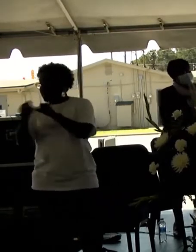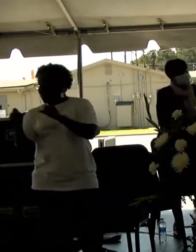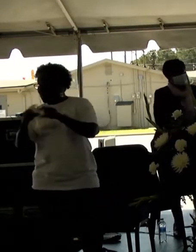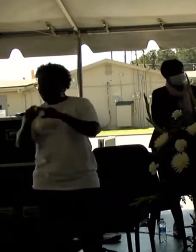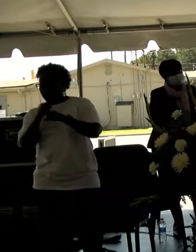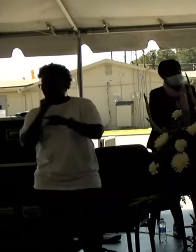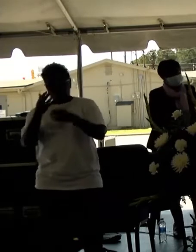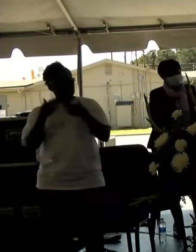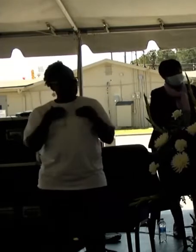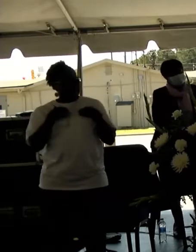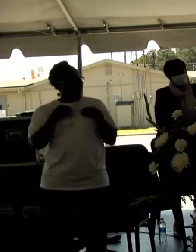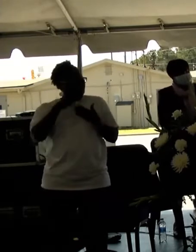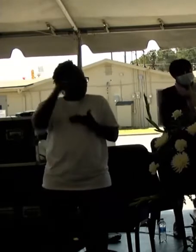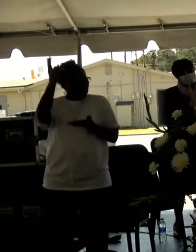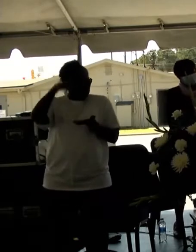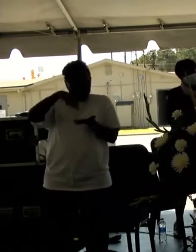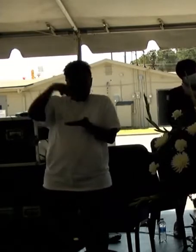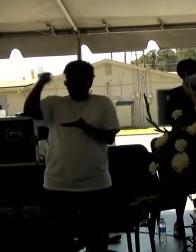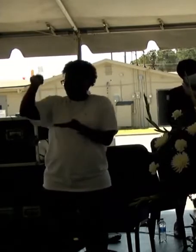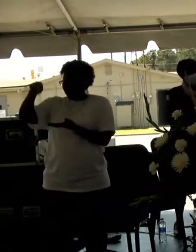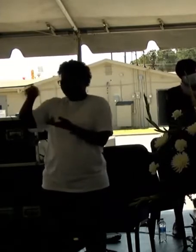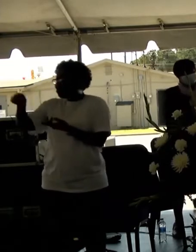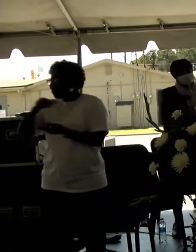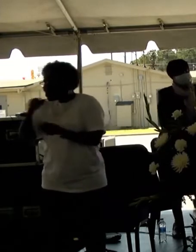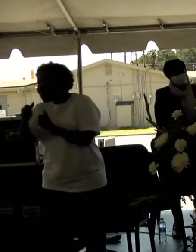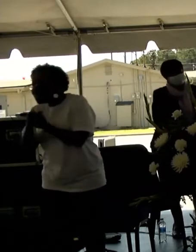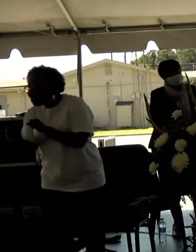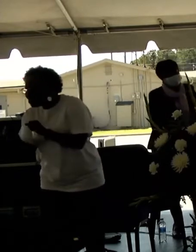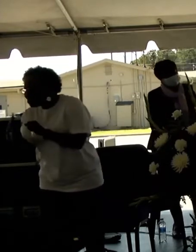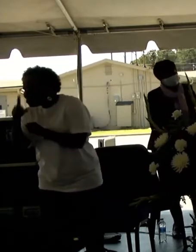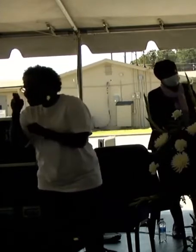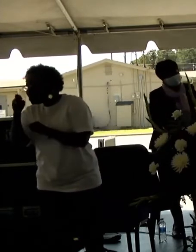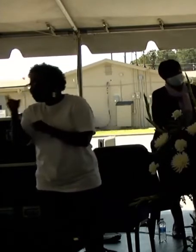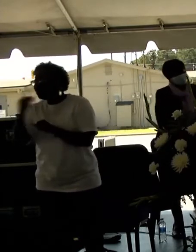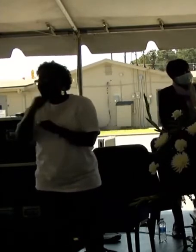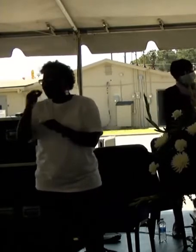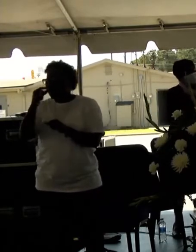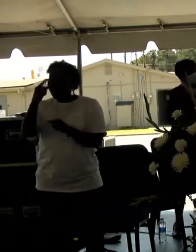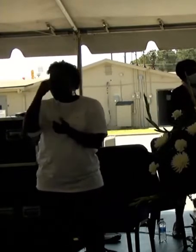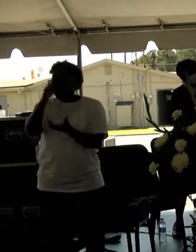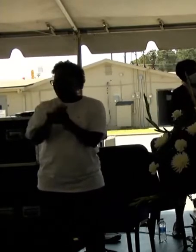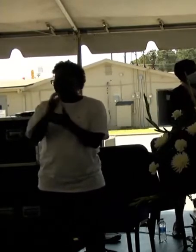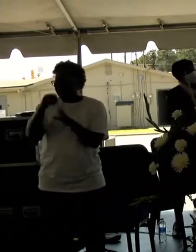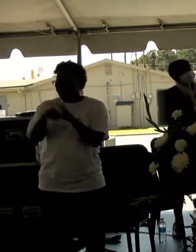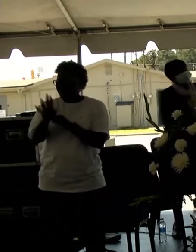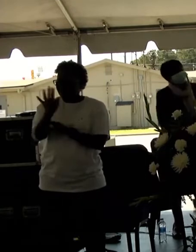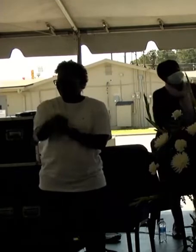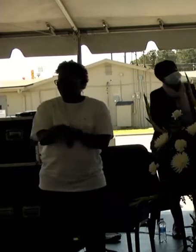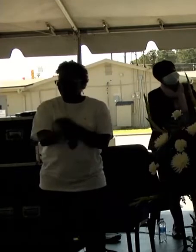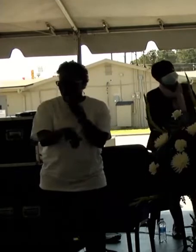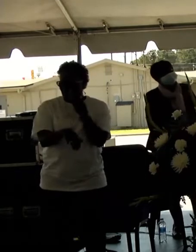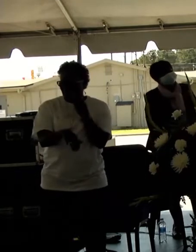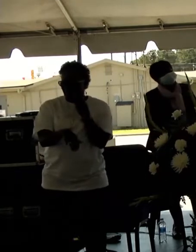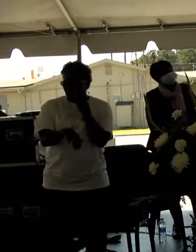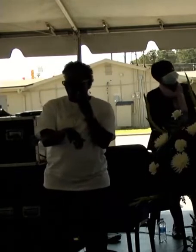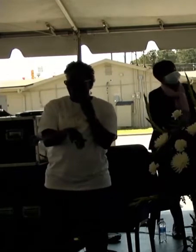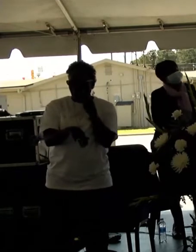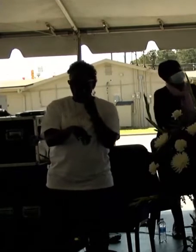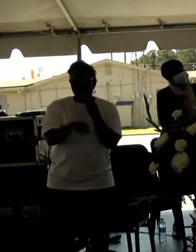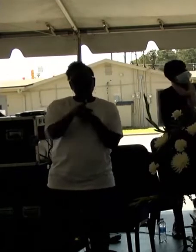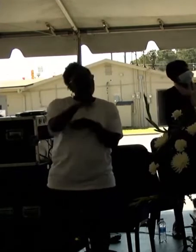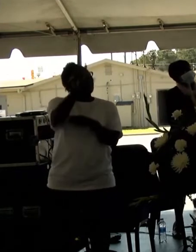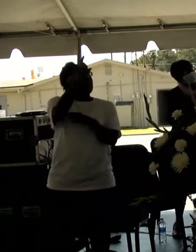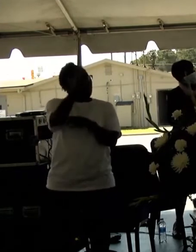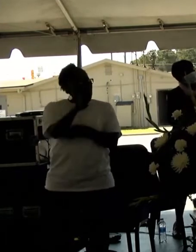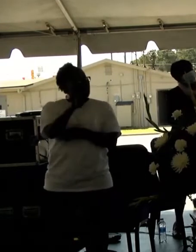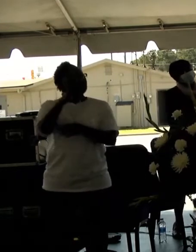resurrection, then you're not saved. Because you don't believe him to be the resurrection and the life. You've